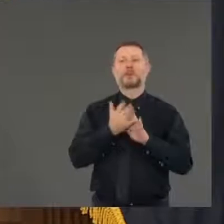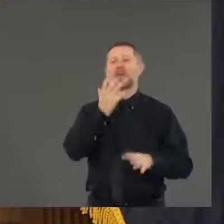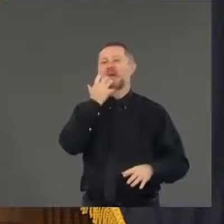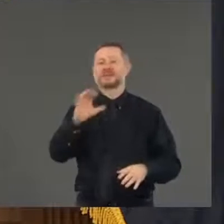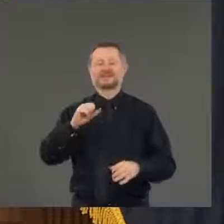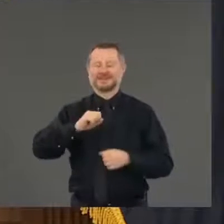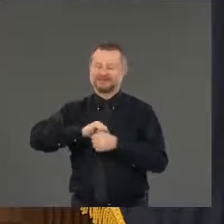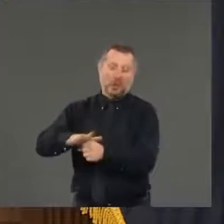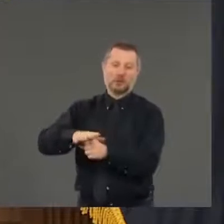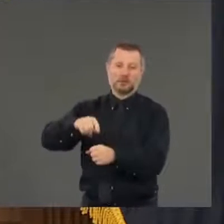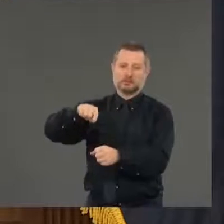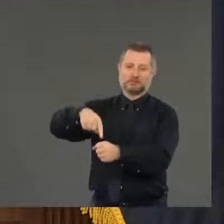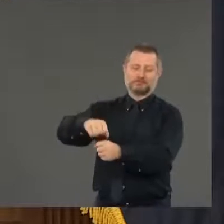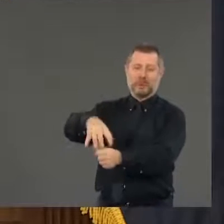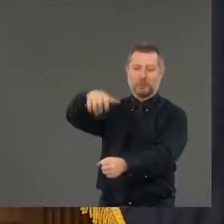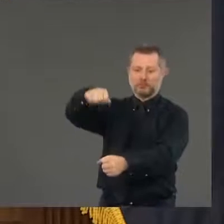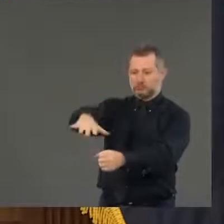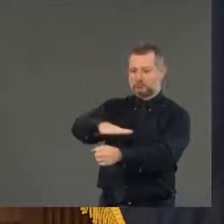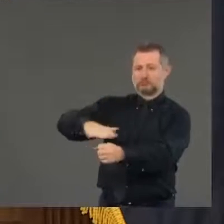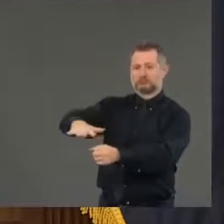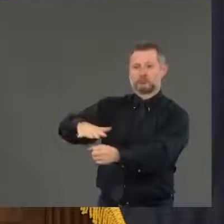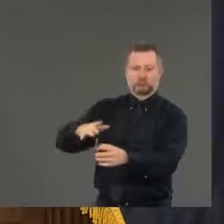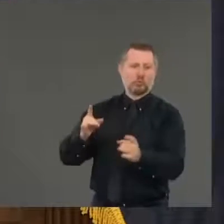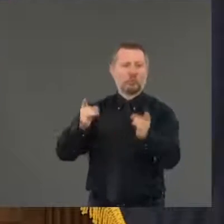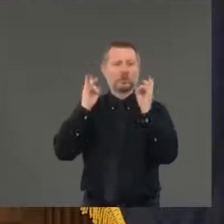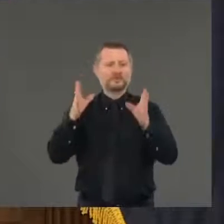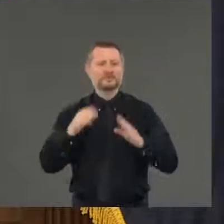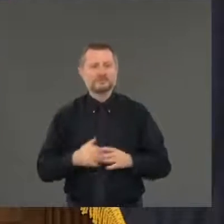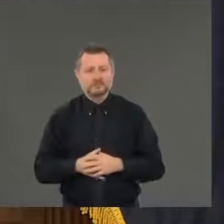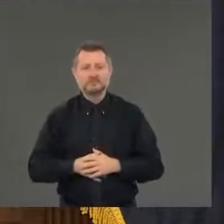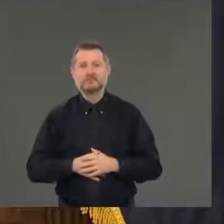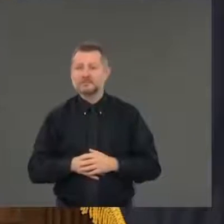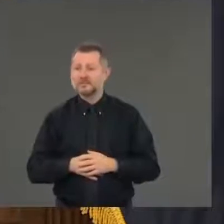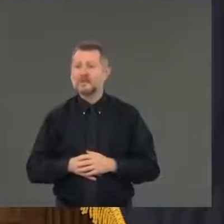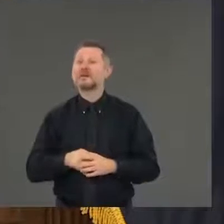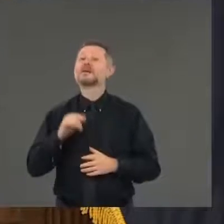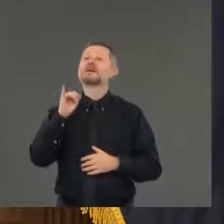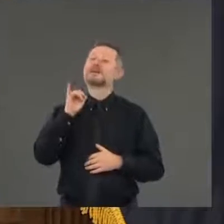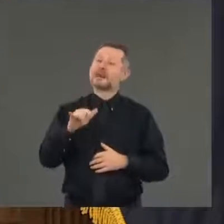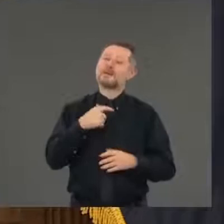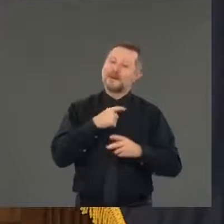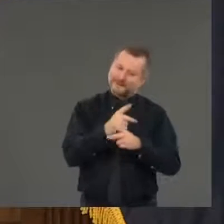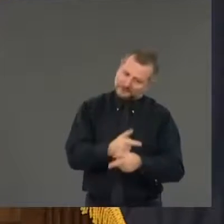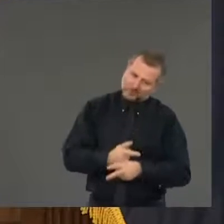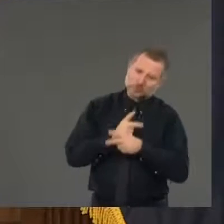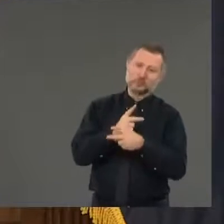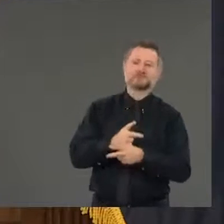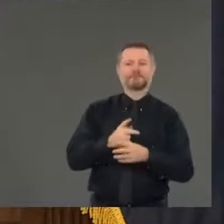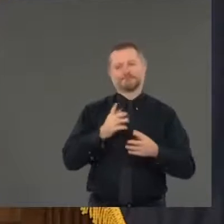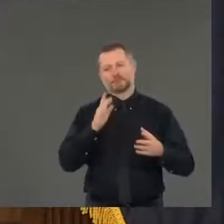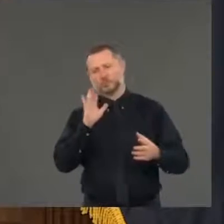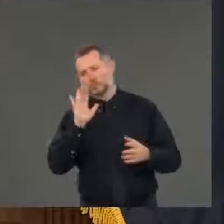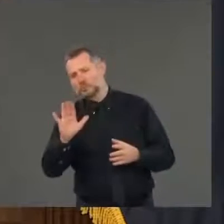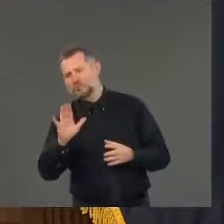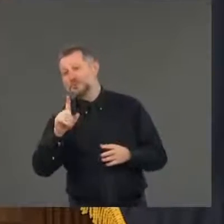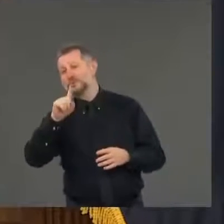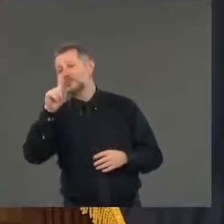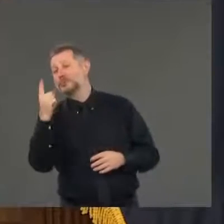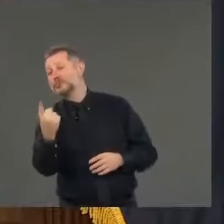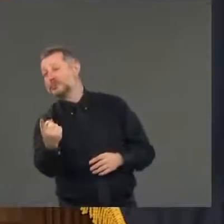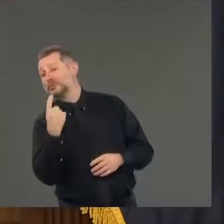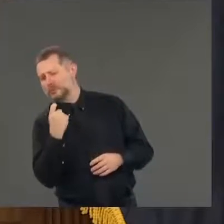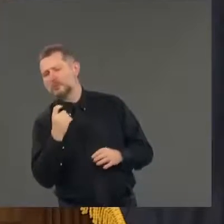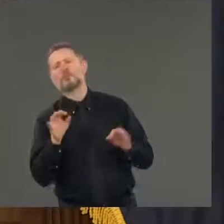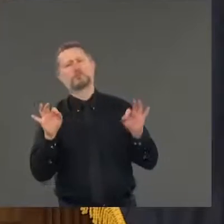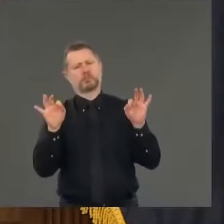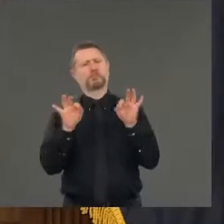is fire through dry grass in that situation. So you're going right to one of the seminal questions, you know. Everything we